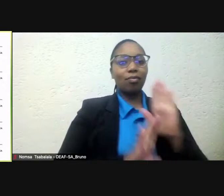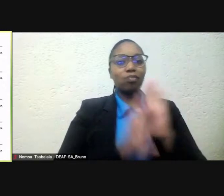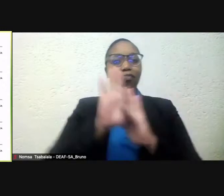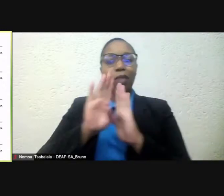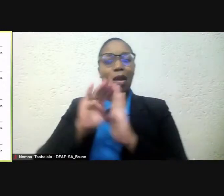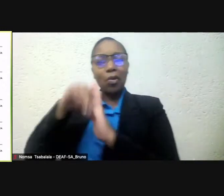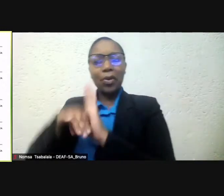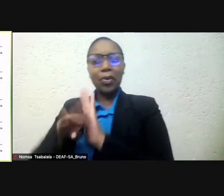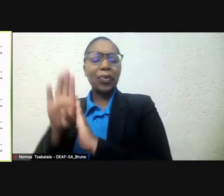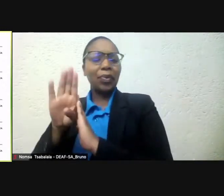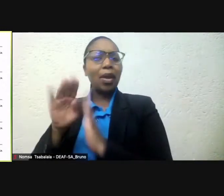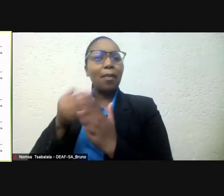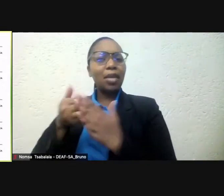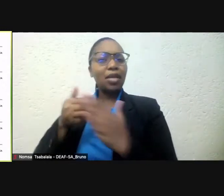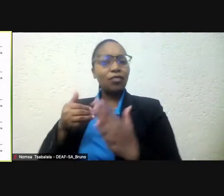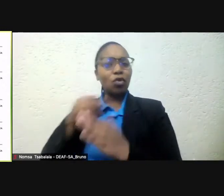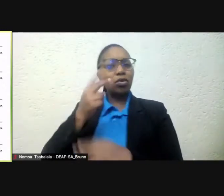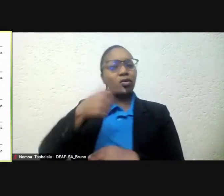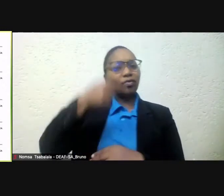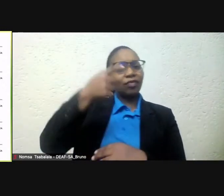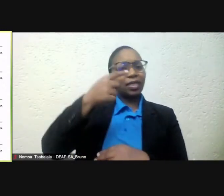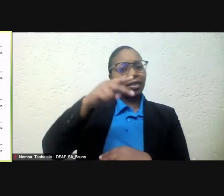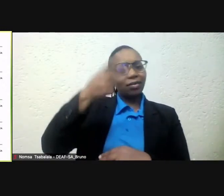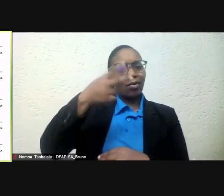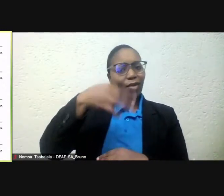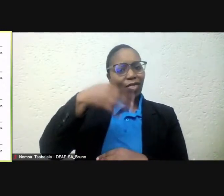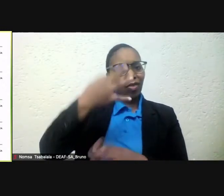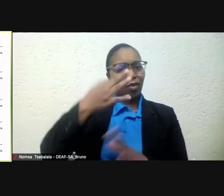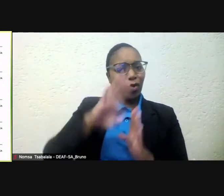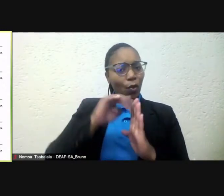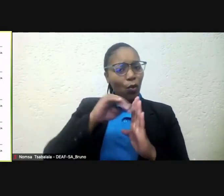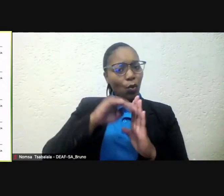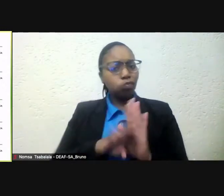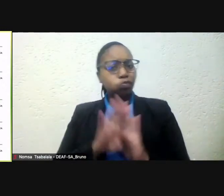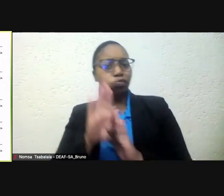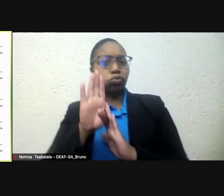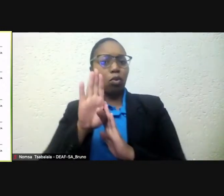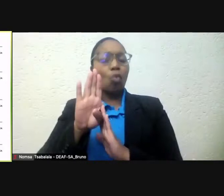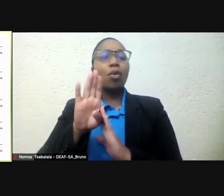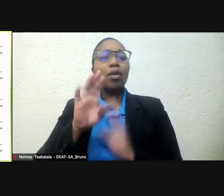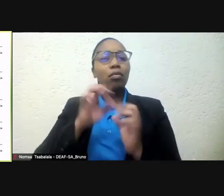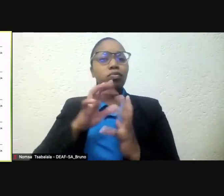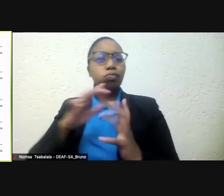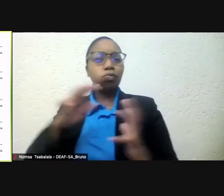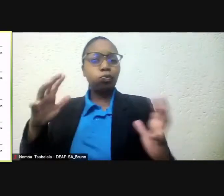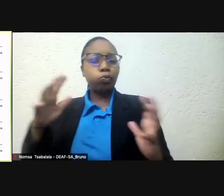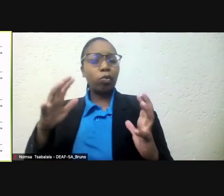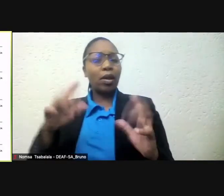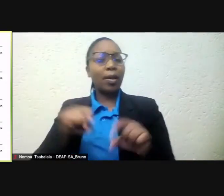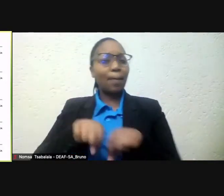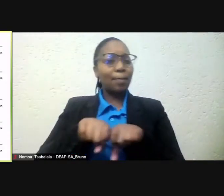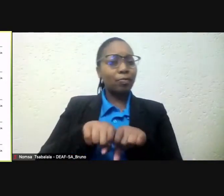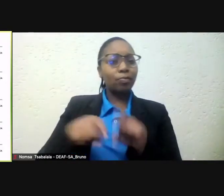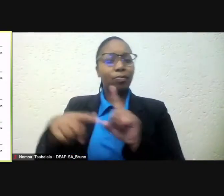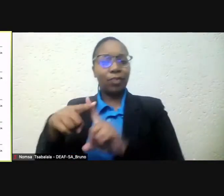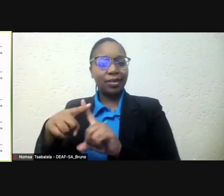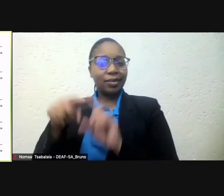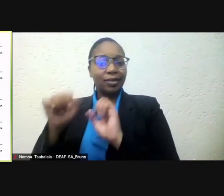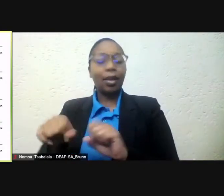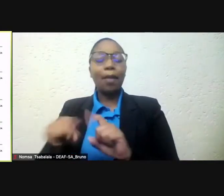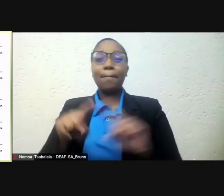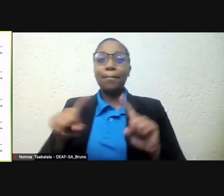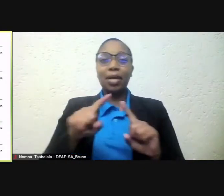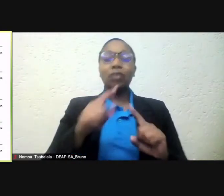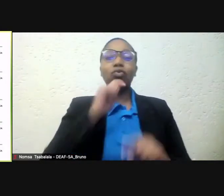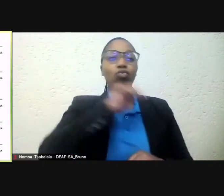seen in the previous 3 waves. What we must re-emphasize is that while our scientists